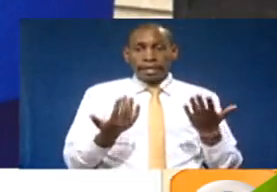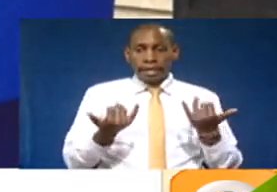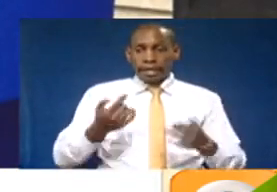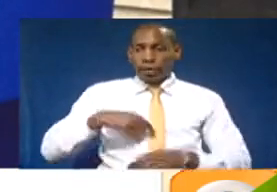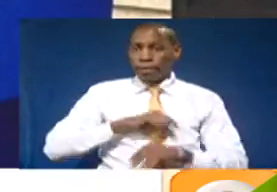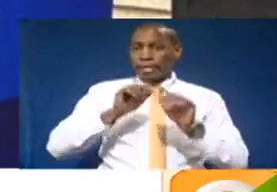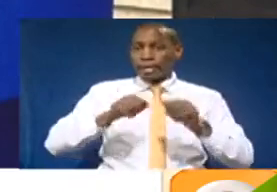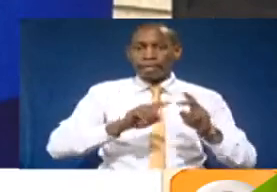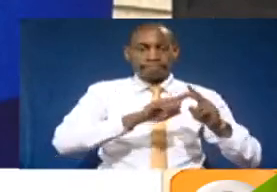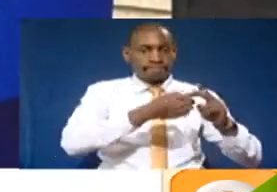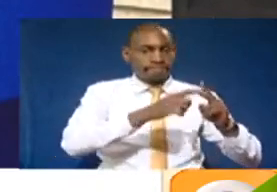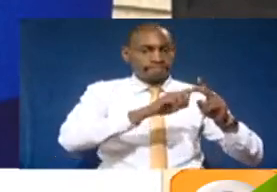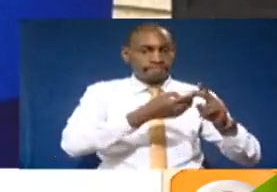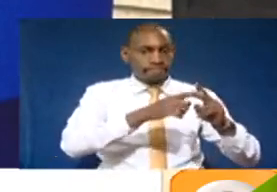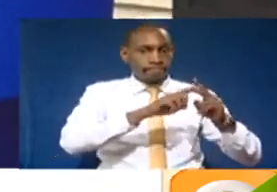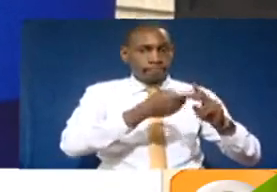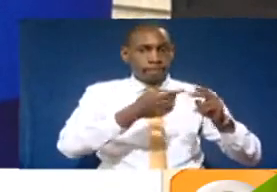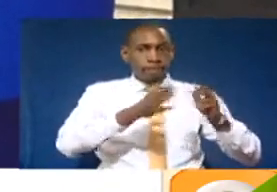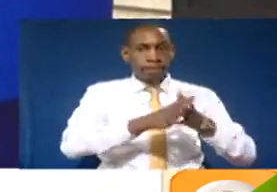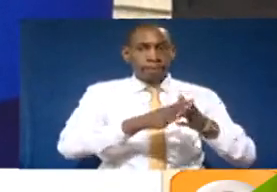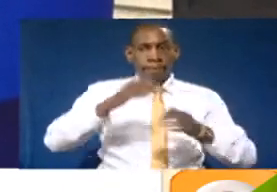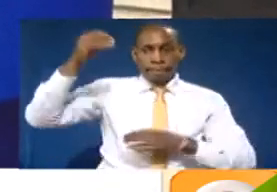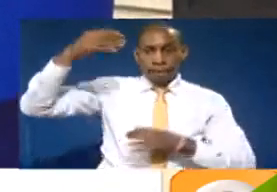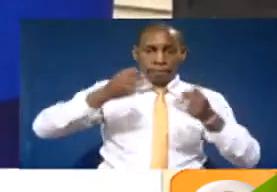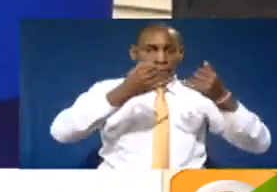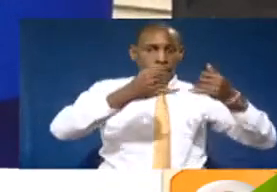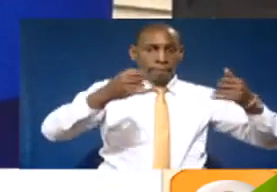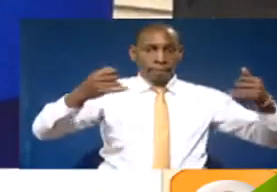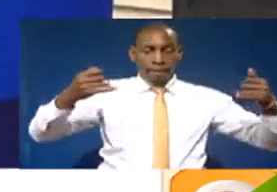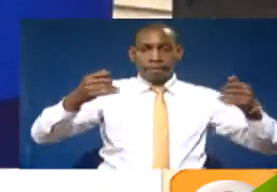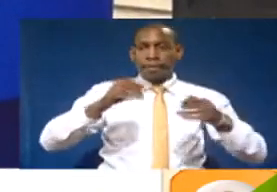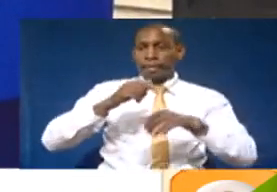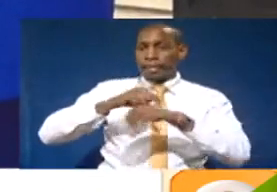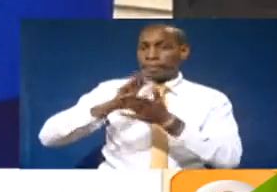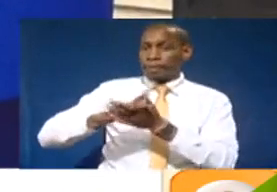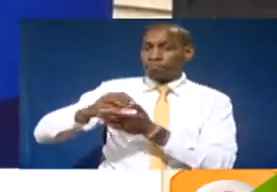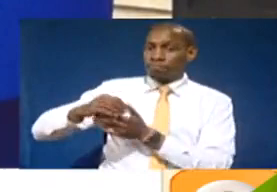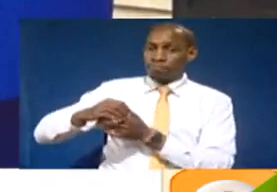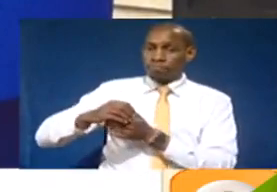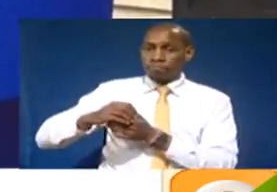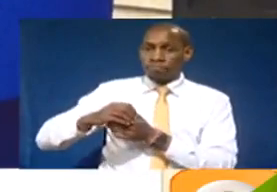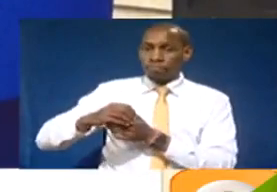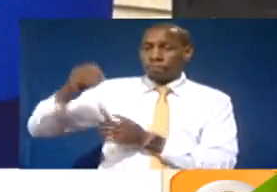able to maintain our lines even when the lines are alive.